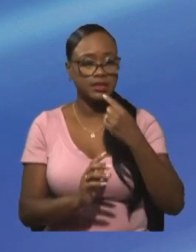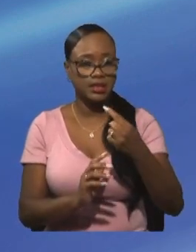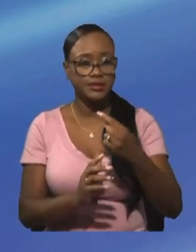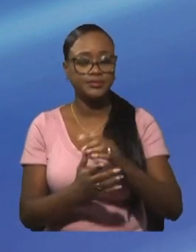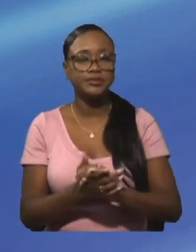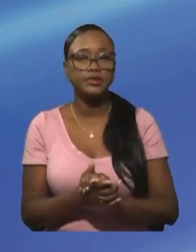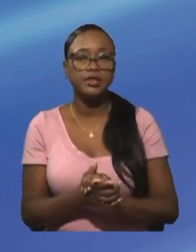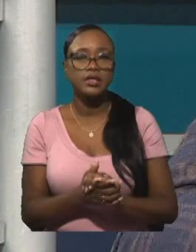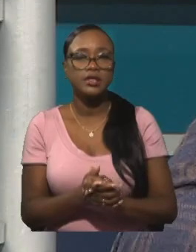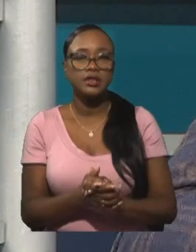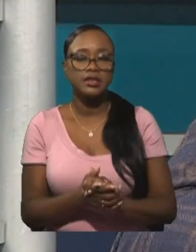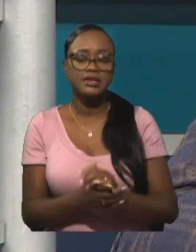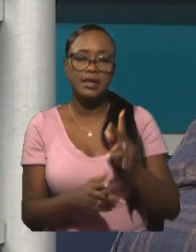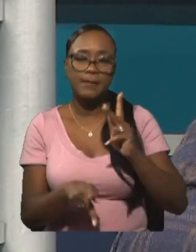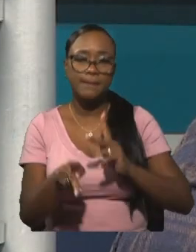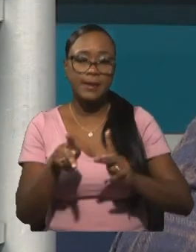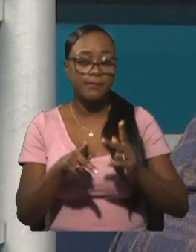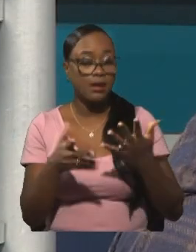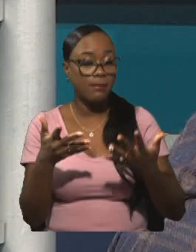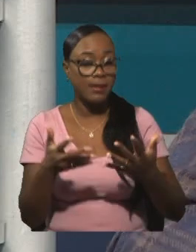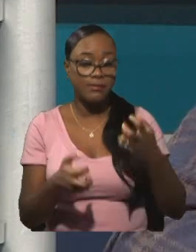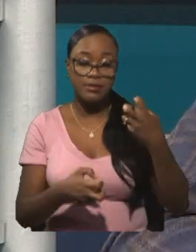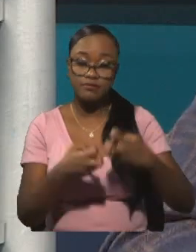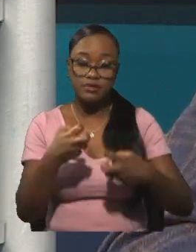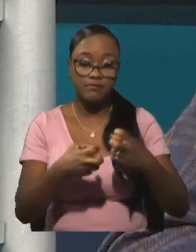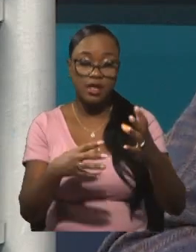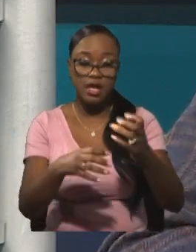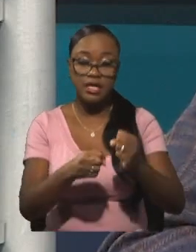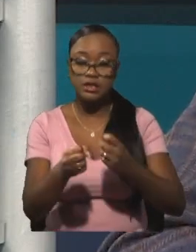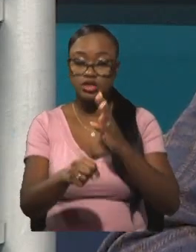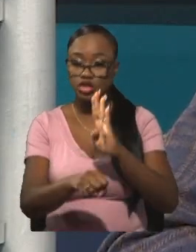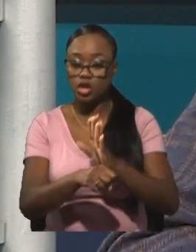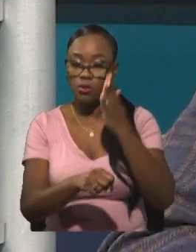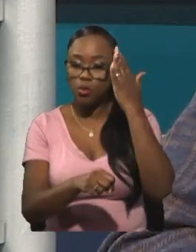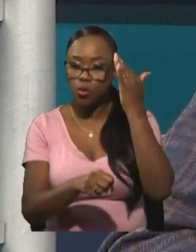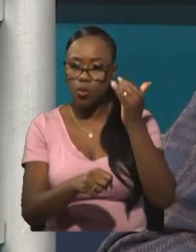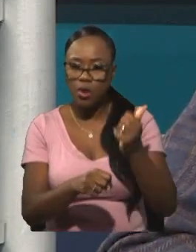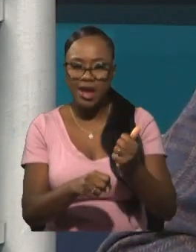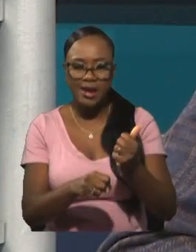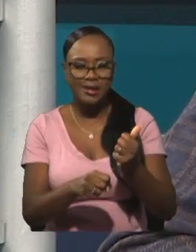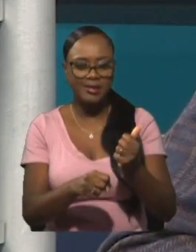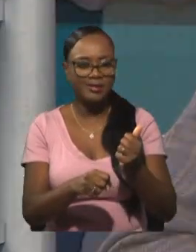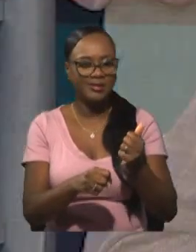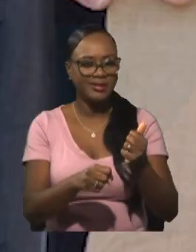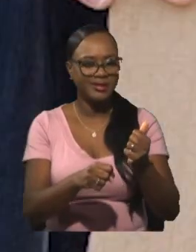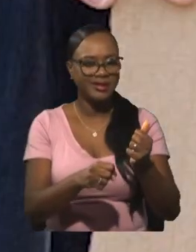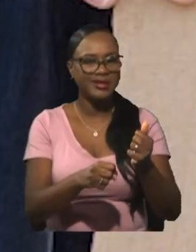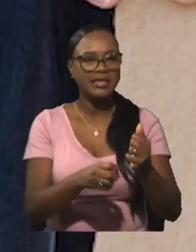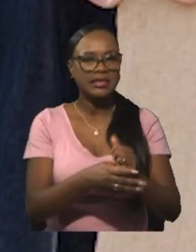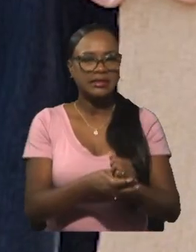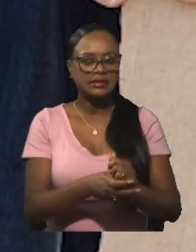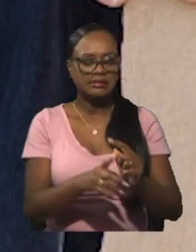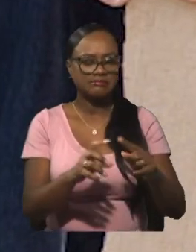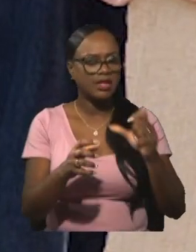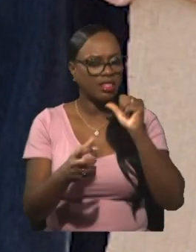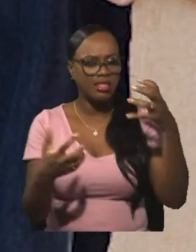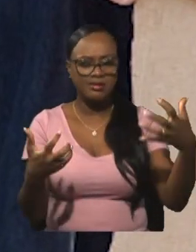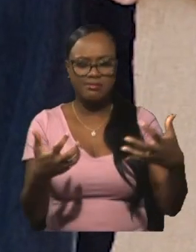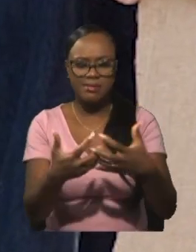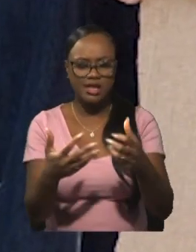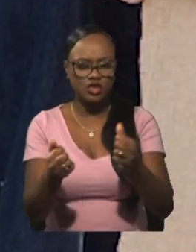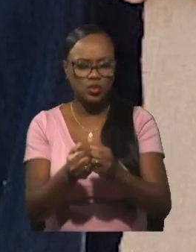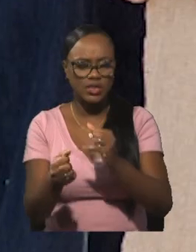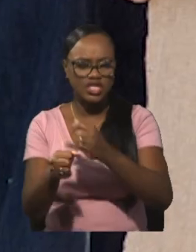is suggesting that people may have difficulty getting work because there is a mismatch between the nature of the qualifications